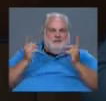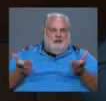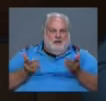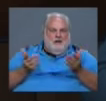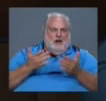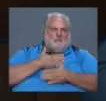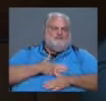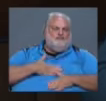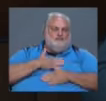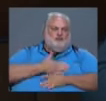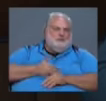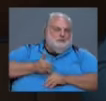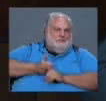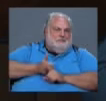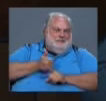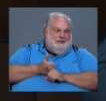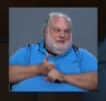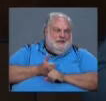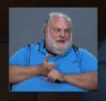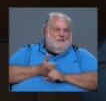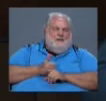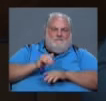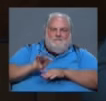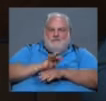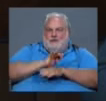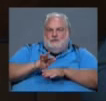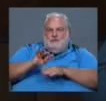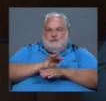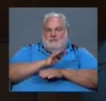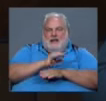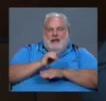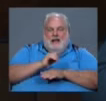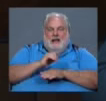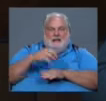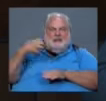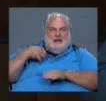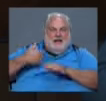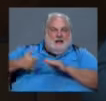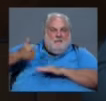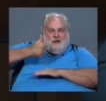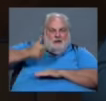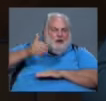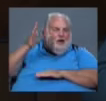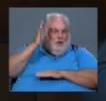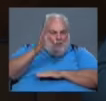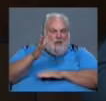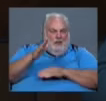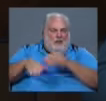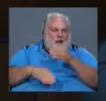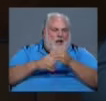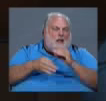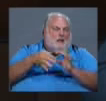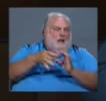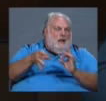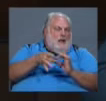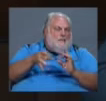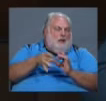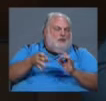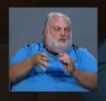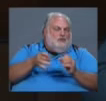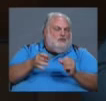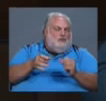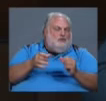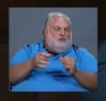great time. The real function, and I think the commander will elaborate on this, but the real opportunity is to really create